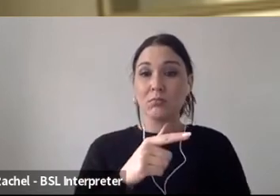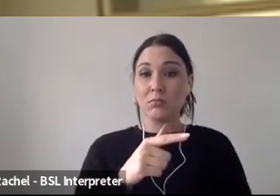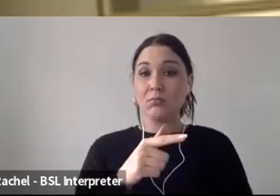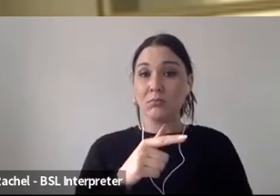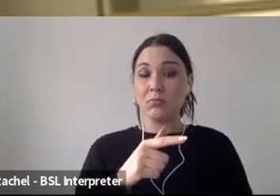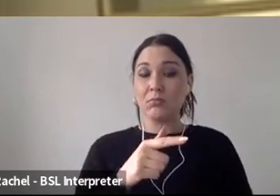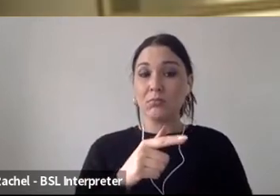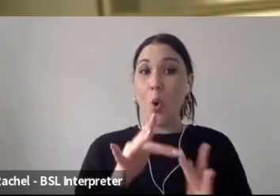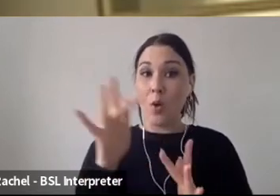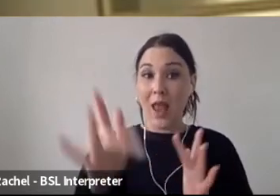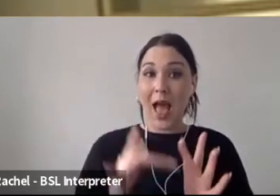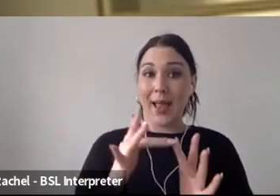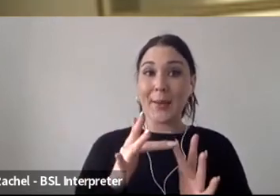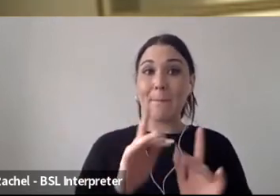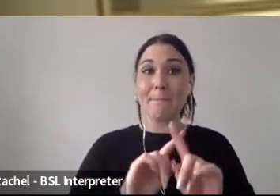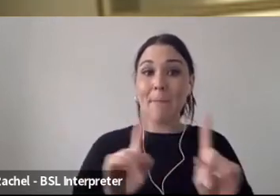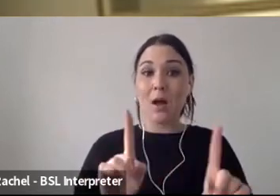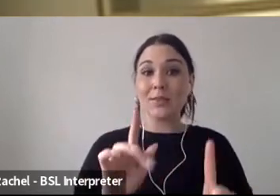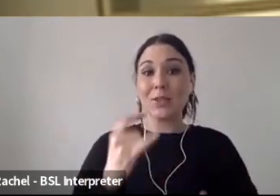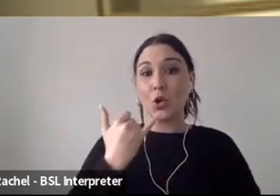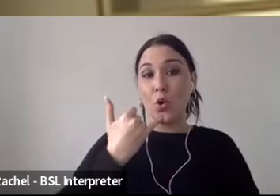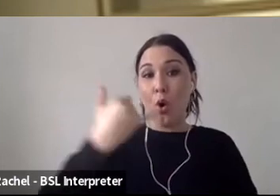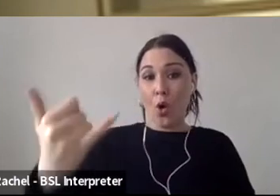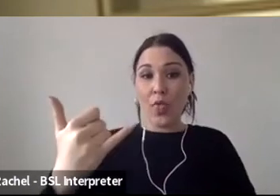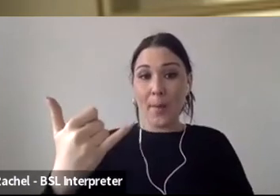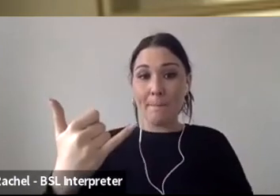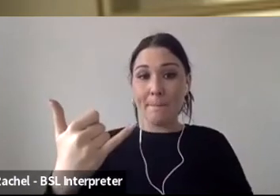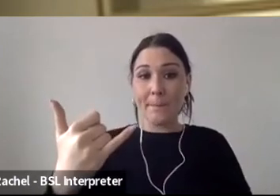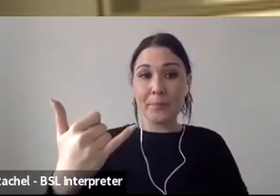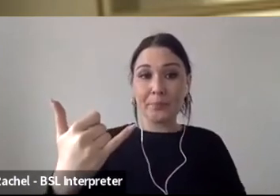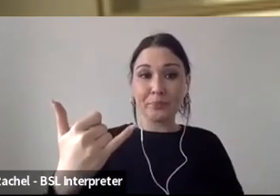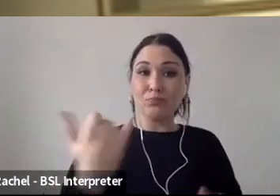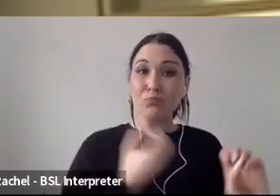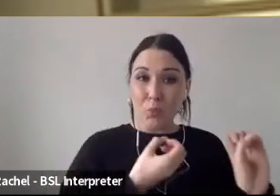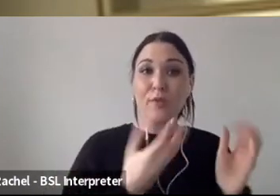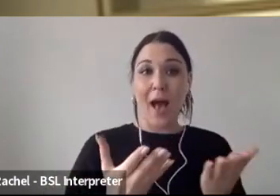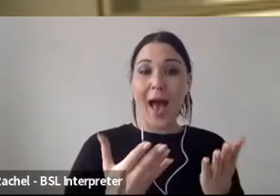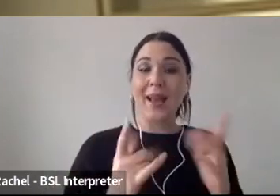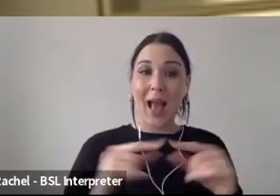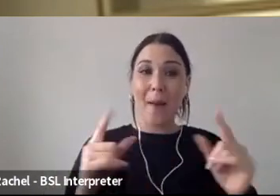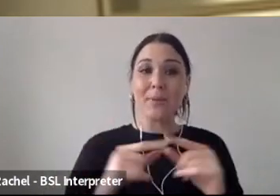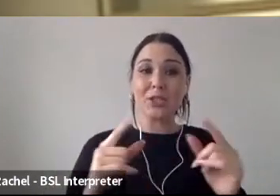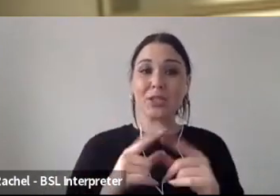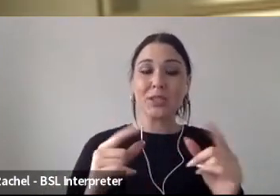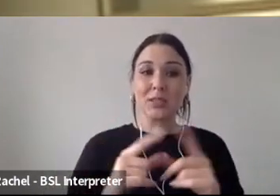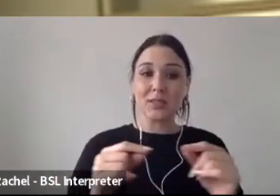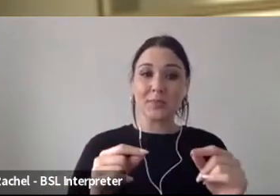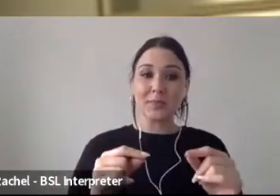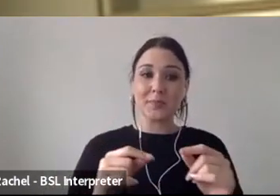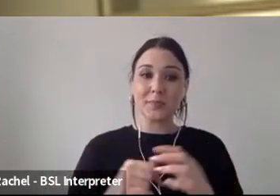they need to somehow provide caption, which they don't right now. But you can, if you